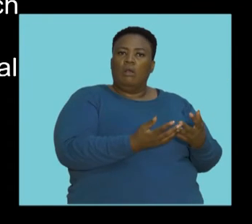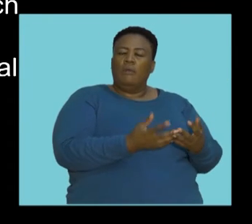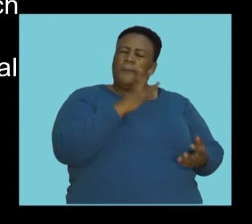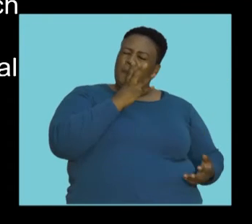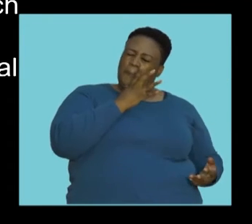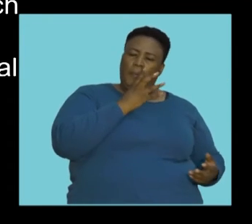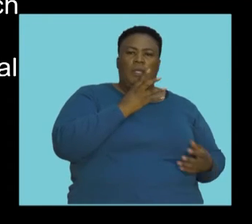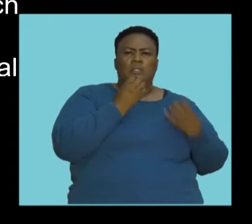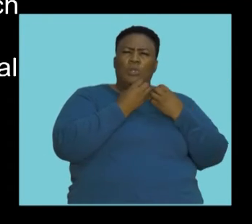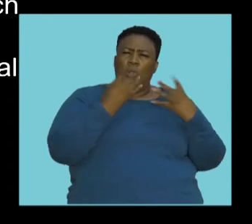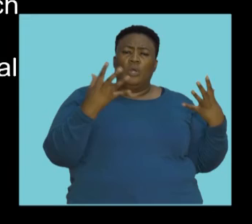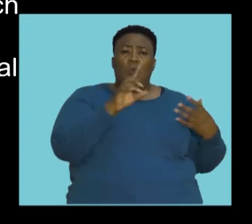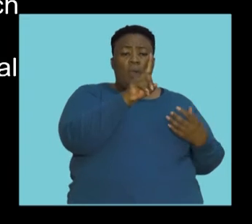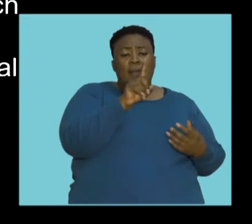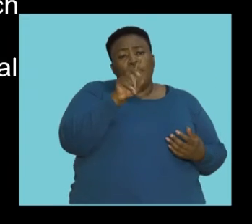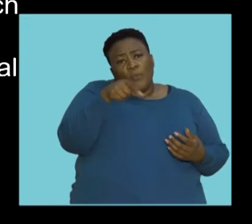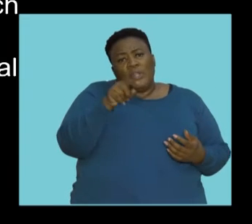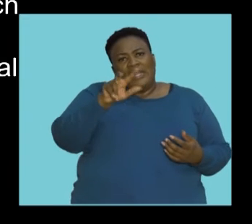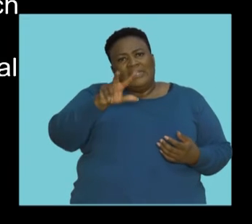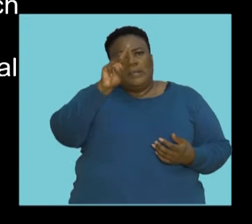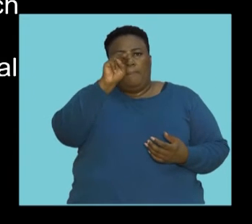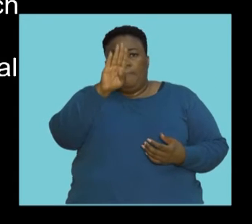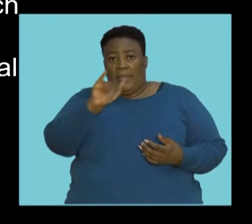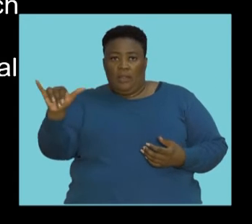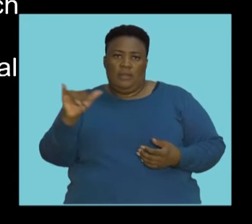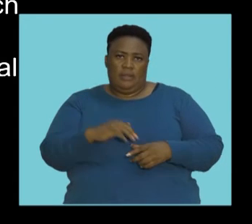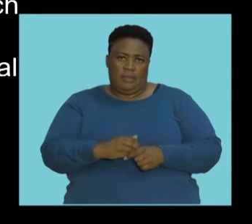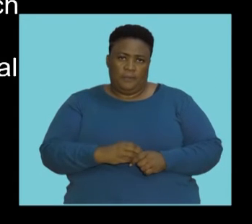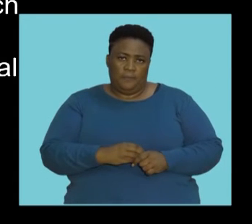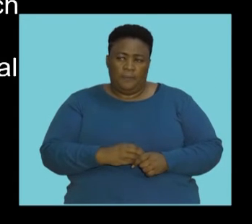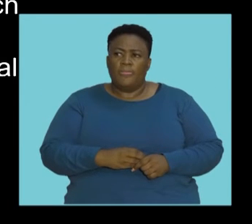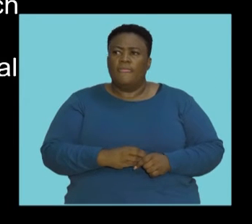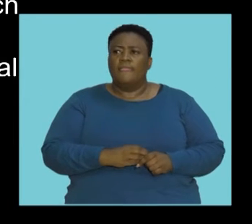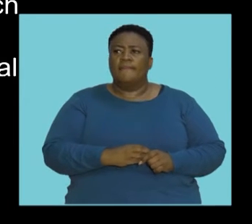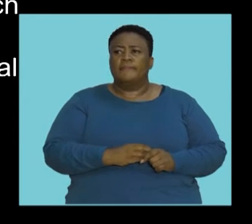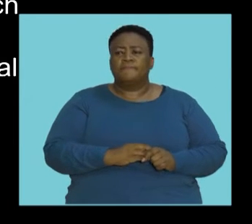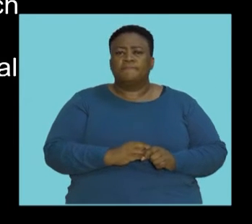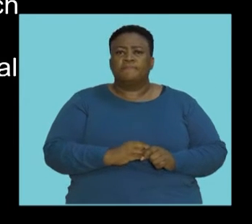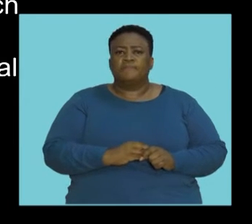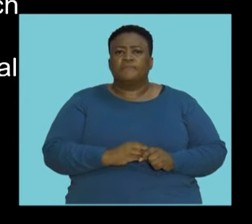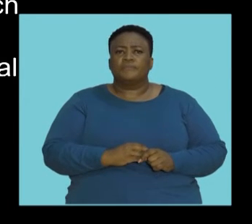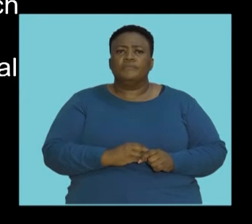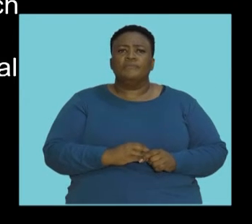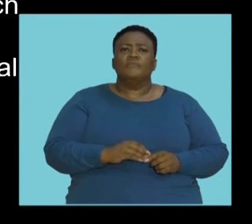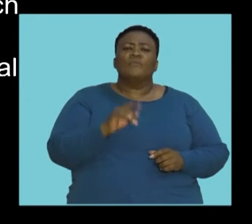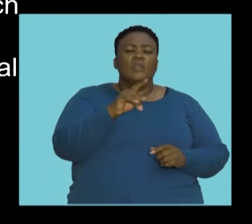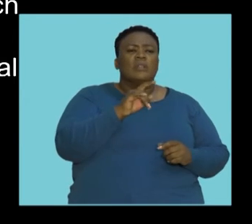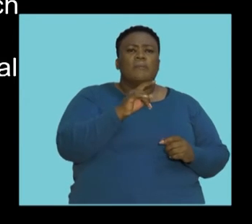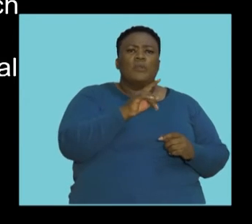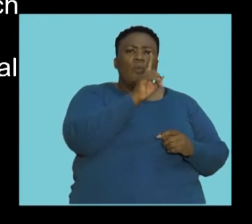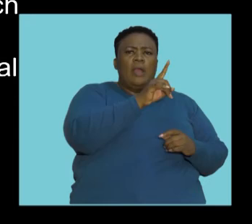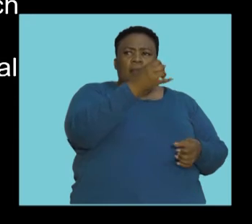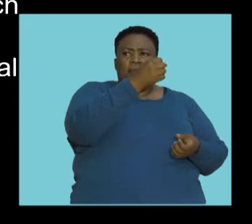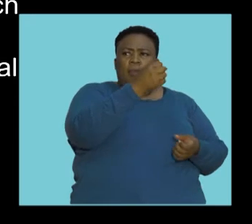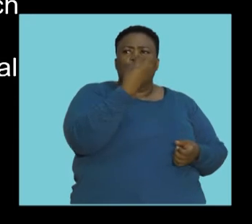significant amount of food, 1.8 billion. So let's look at what this means. This amounts to as much as 1/3